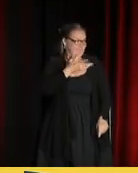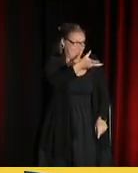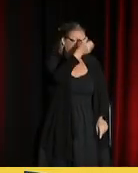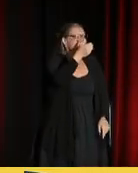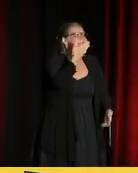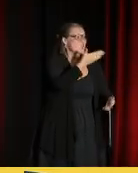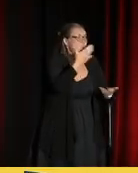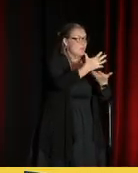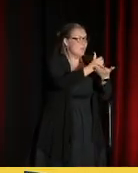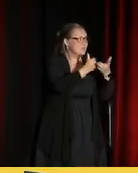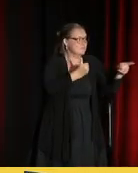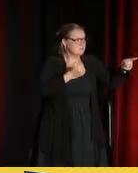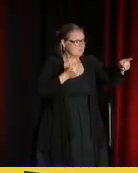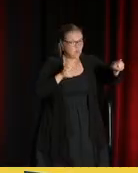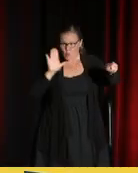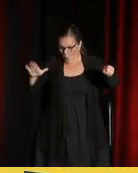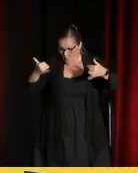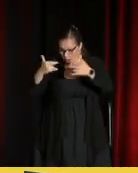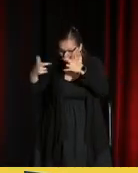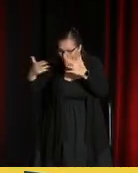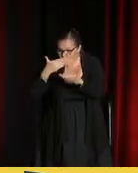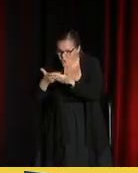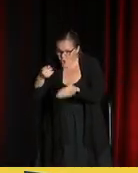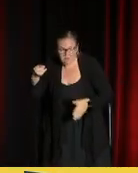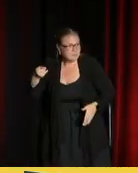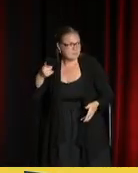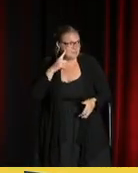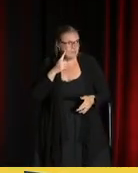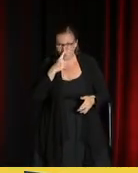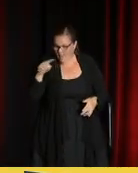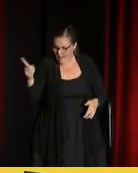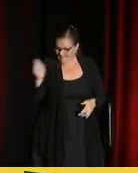Thank you. How's yours? Pretty good? Can you run it to me?